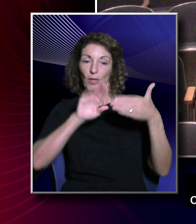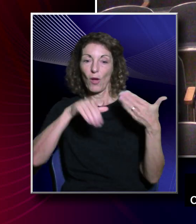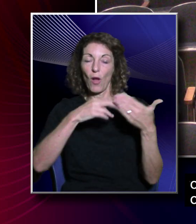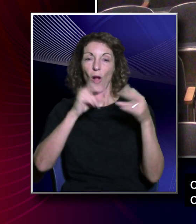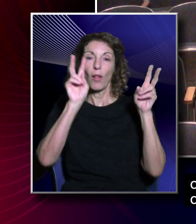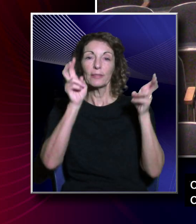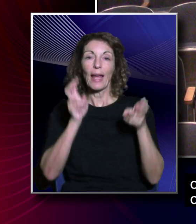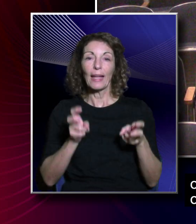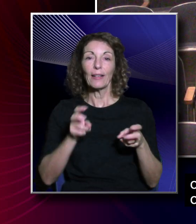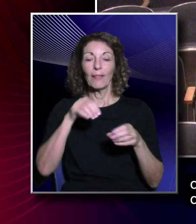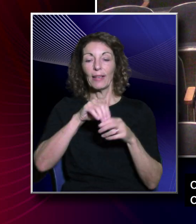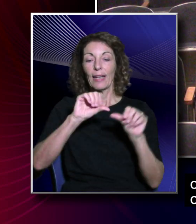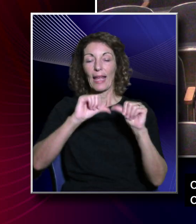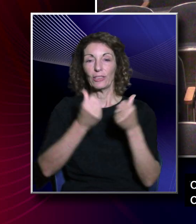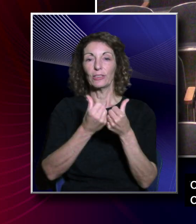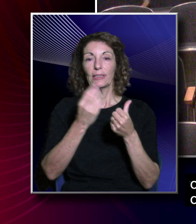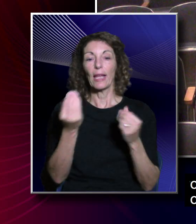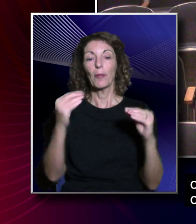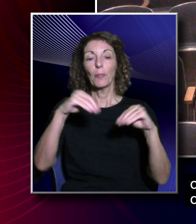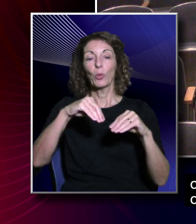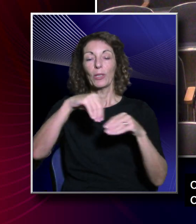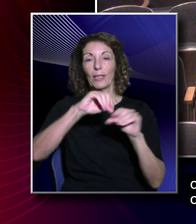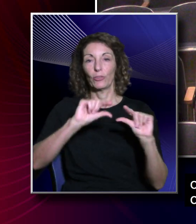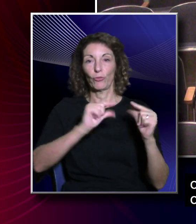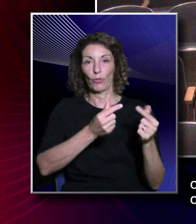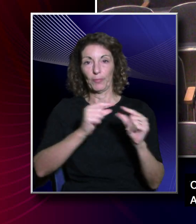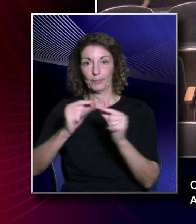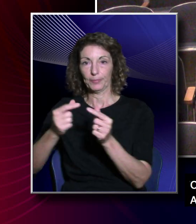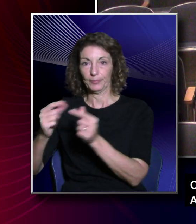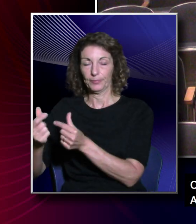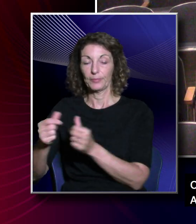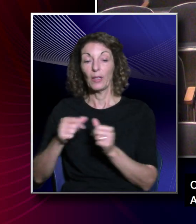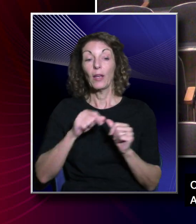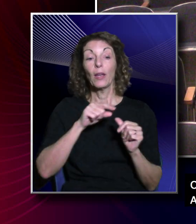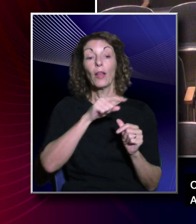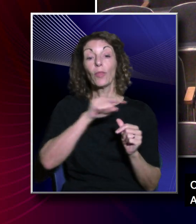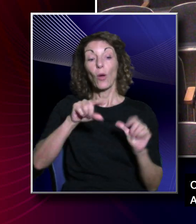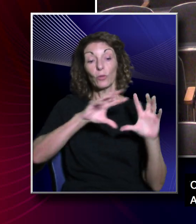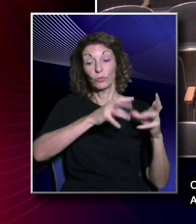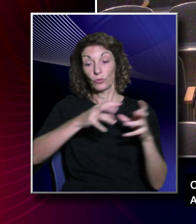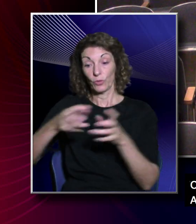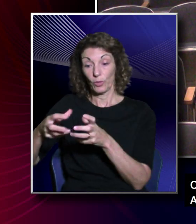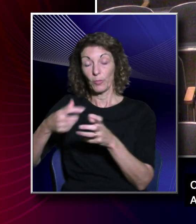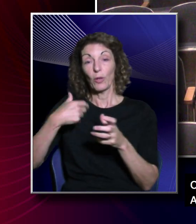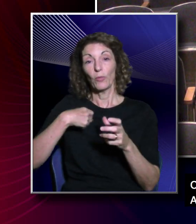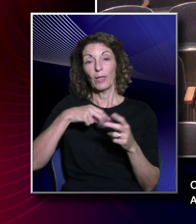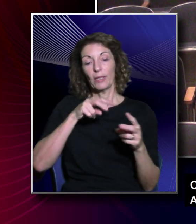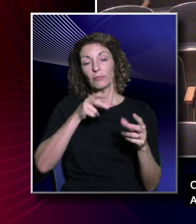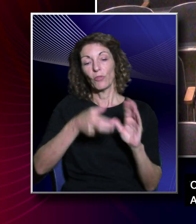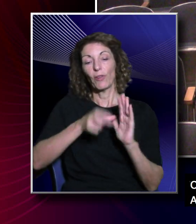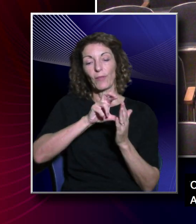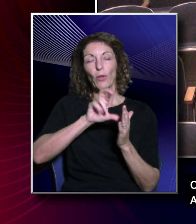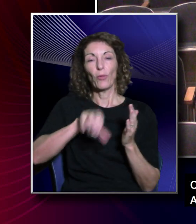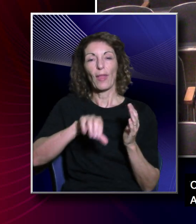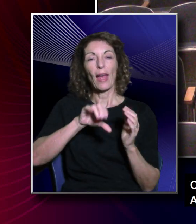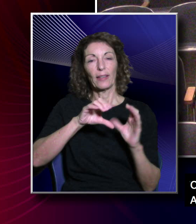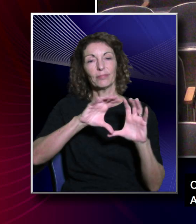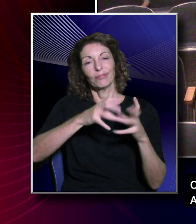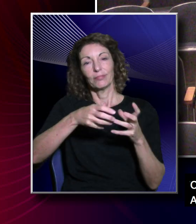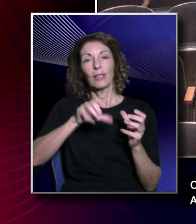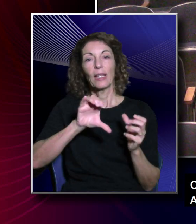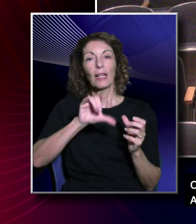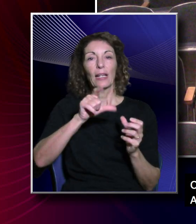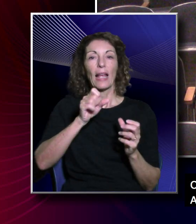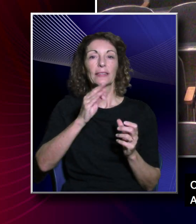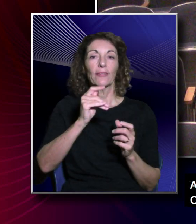grouped them in a group. And those groupings, we reviewed the classification. Out of all the groupings,